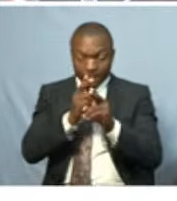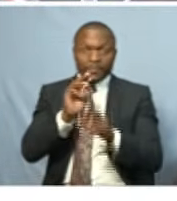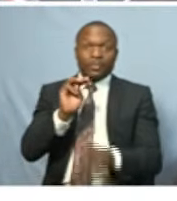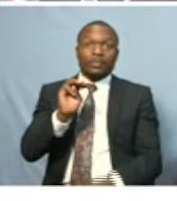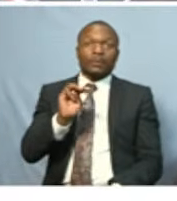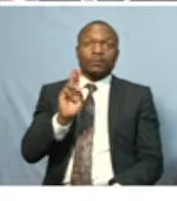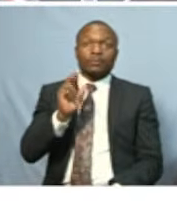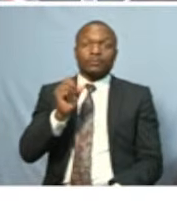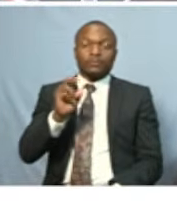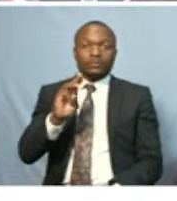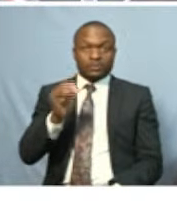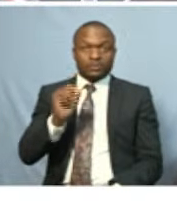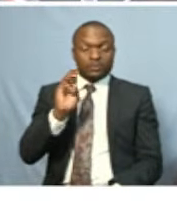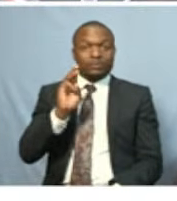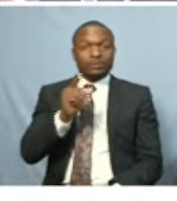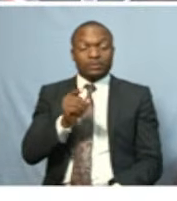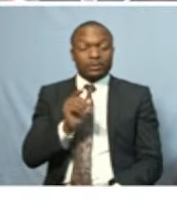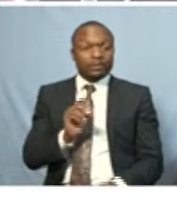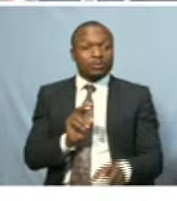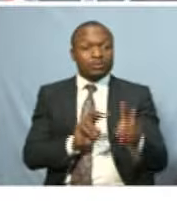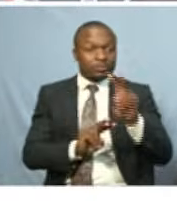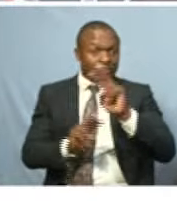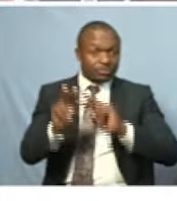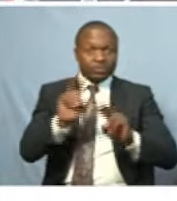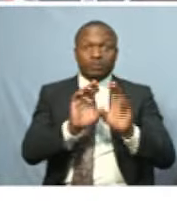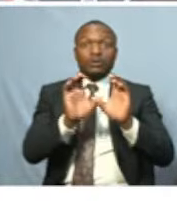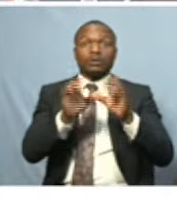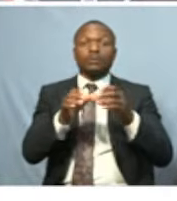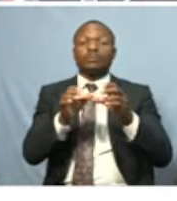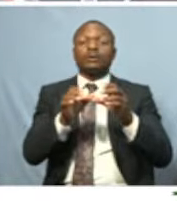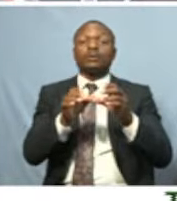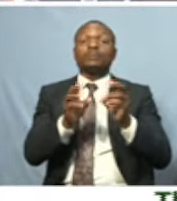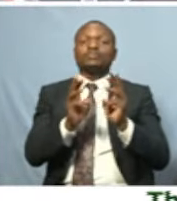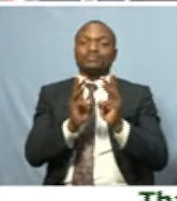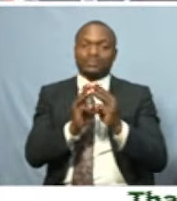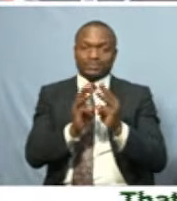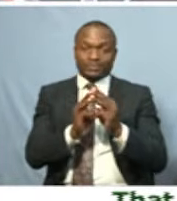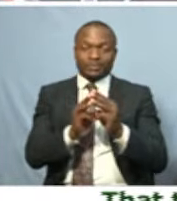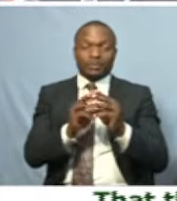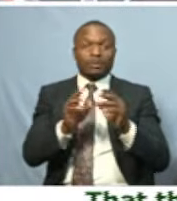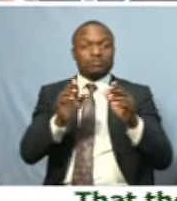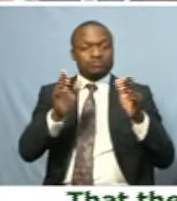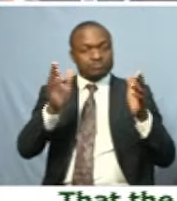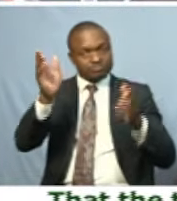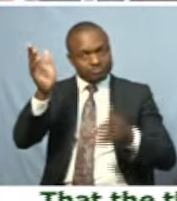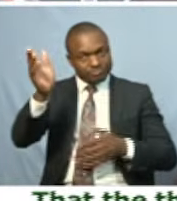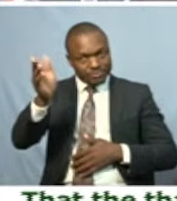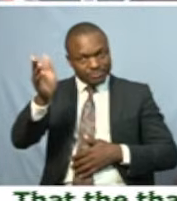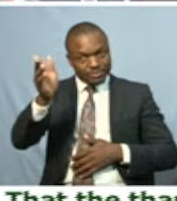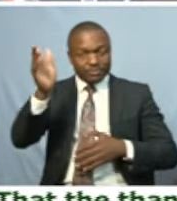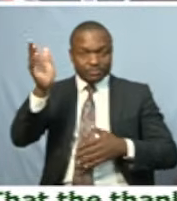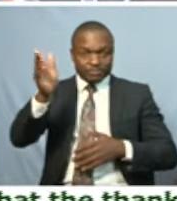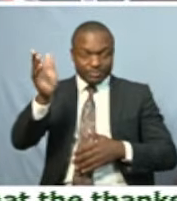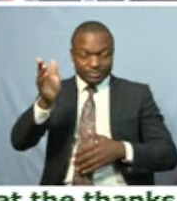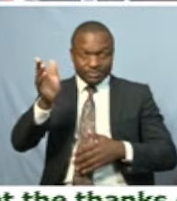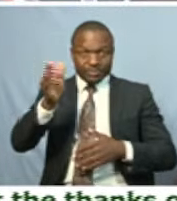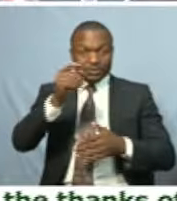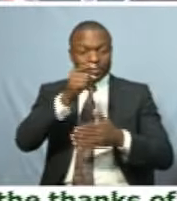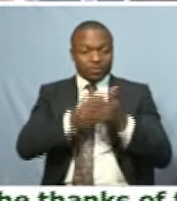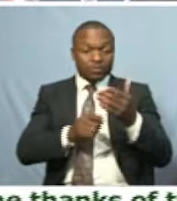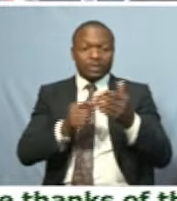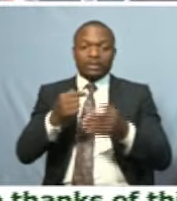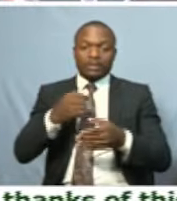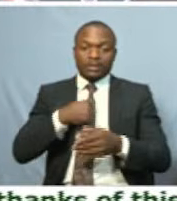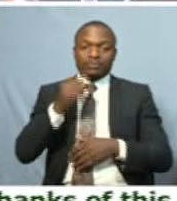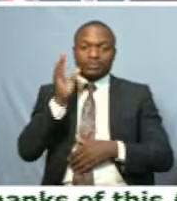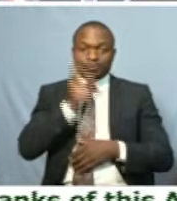me witness. We are in Kabwe for town hall meetings, where we are raising awareness on the dangers of what I've just talked about, and